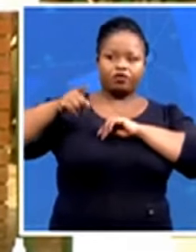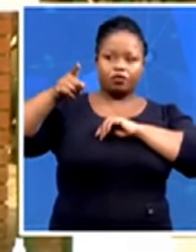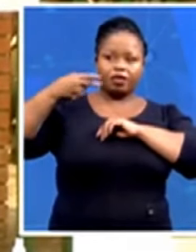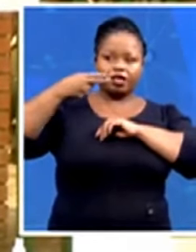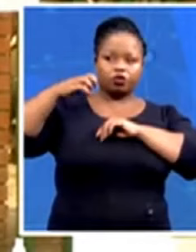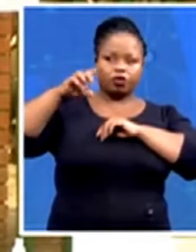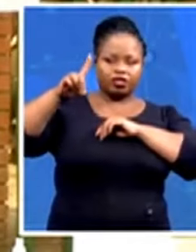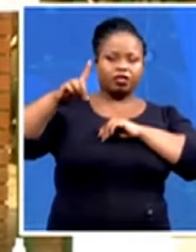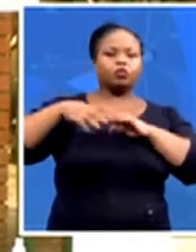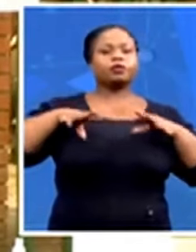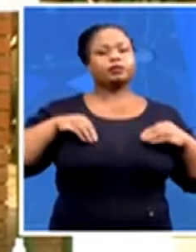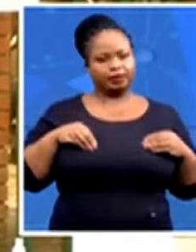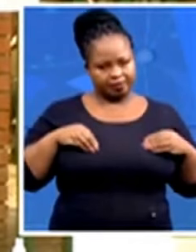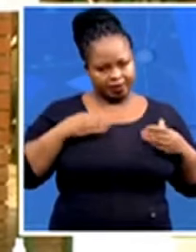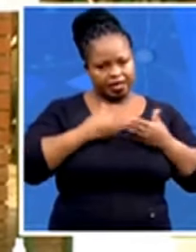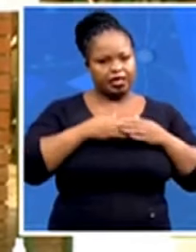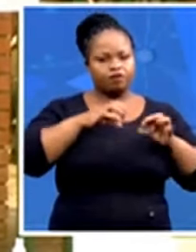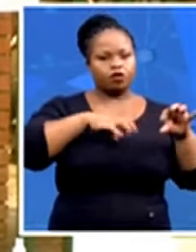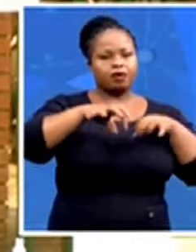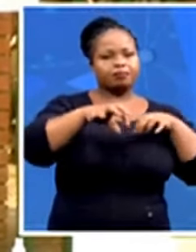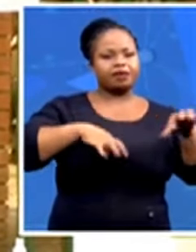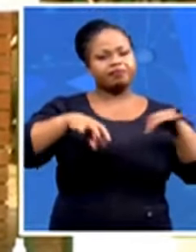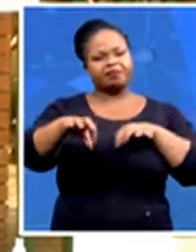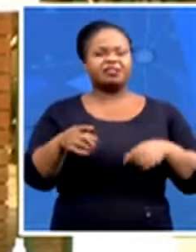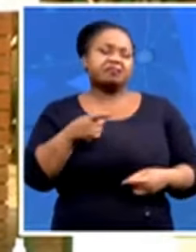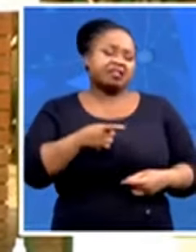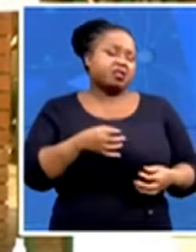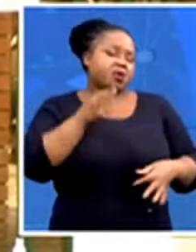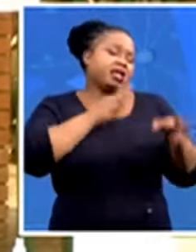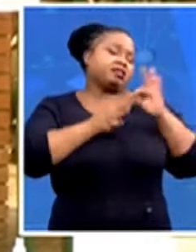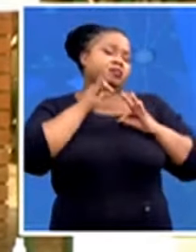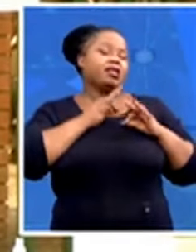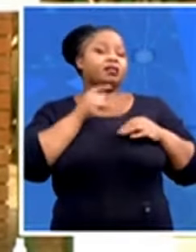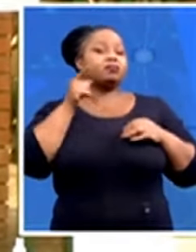They will outline as to when will they be ready to accept